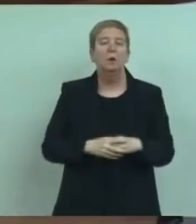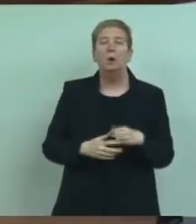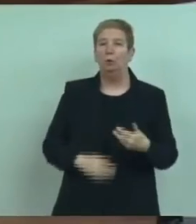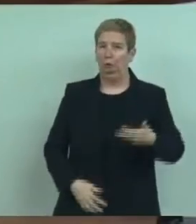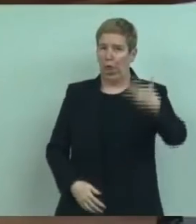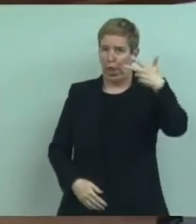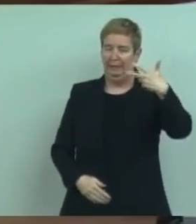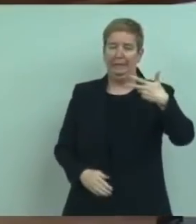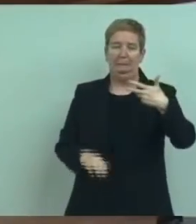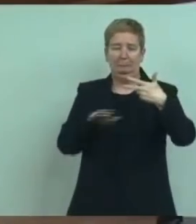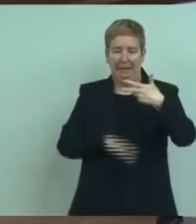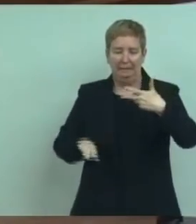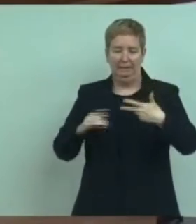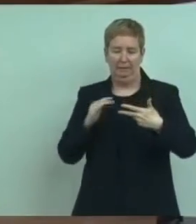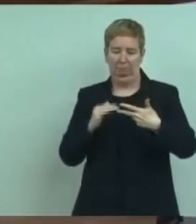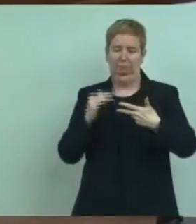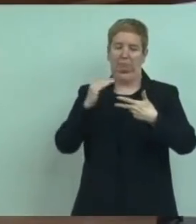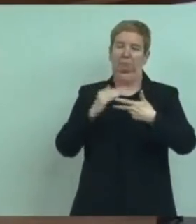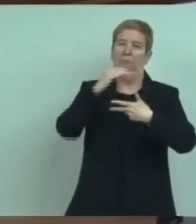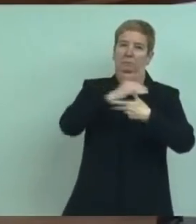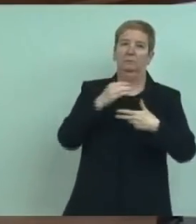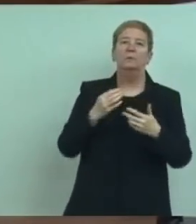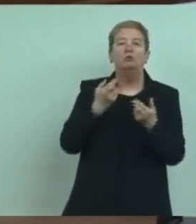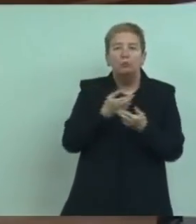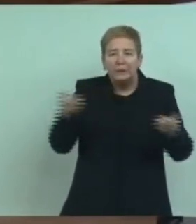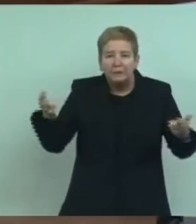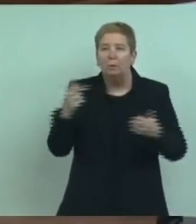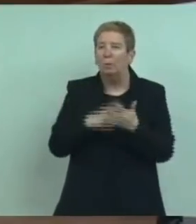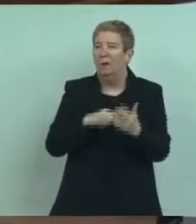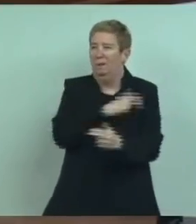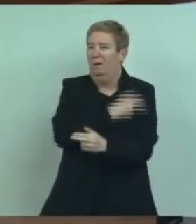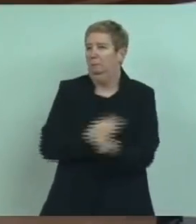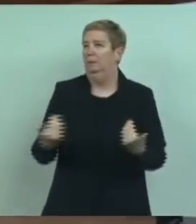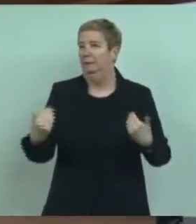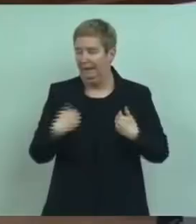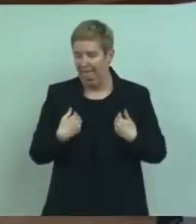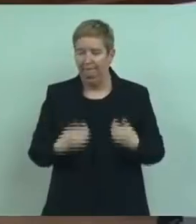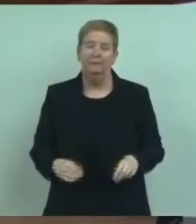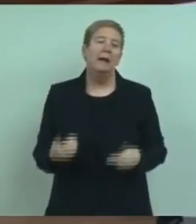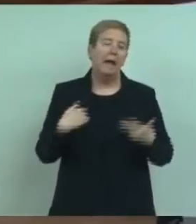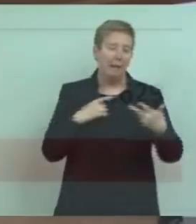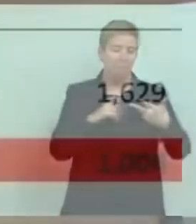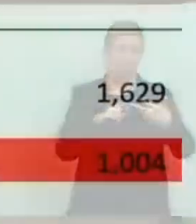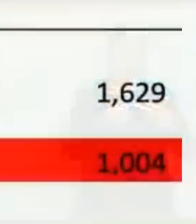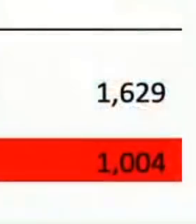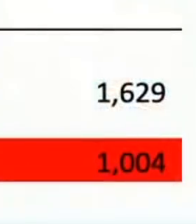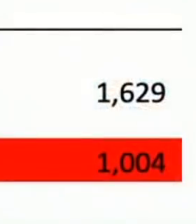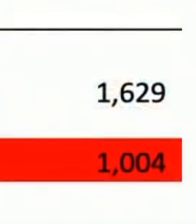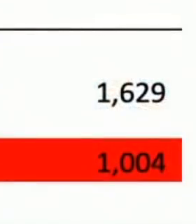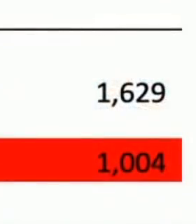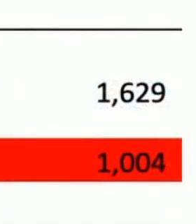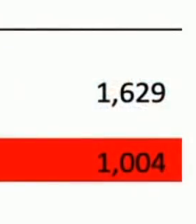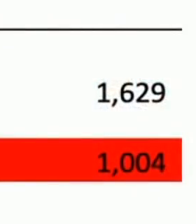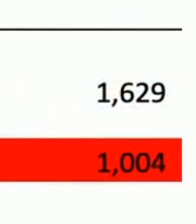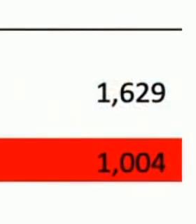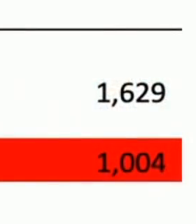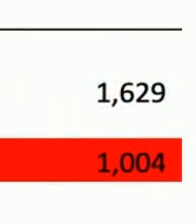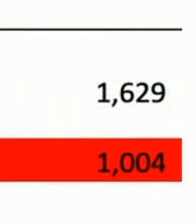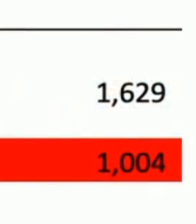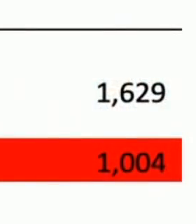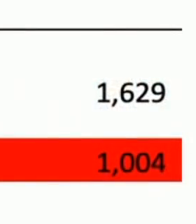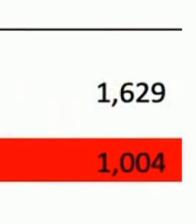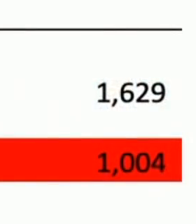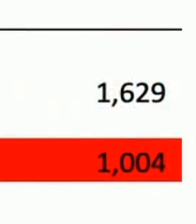basic levels of resource that hospitals can provide. There's the baseline level, and that's of the hospitals